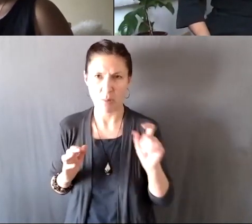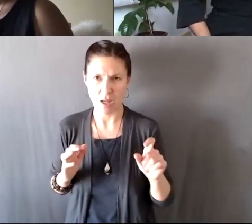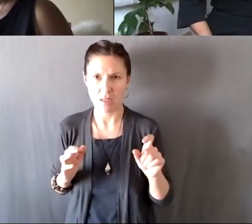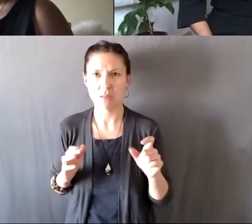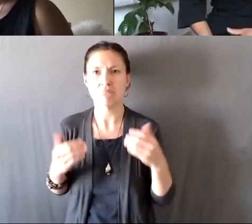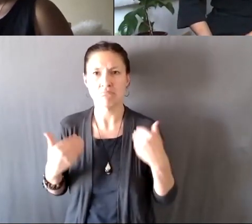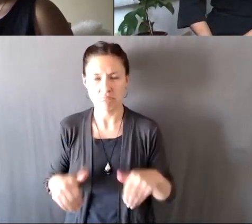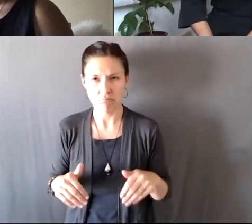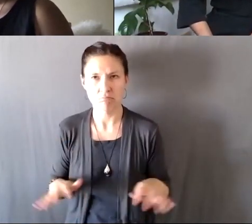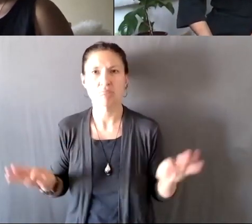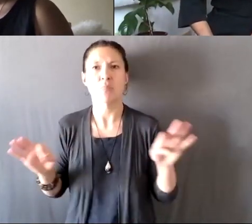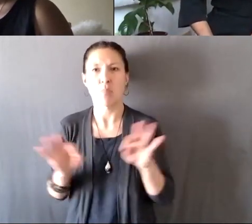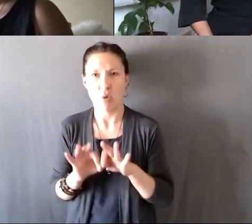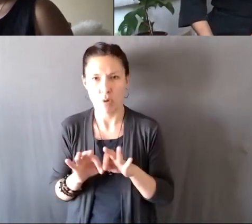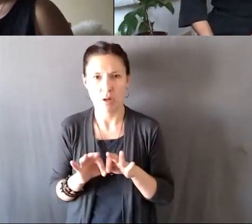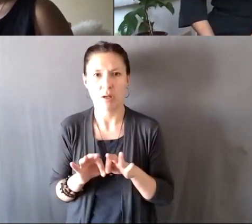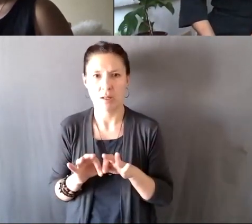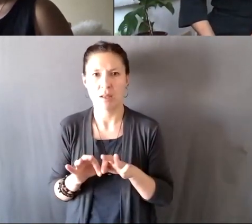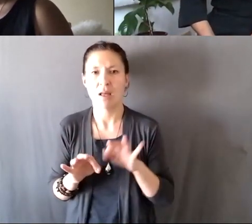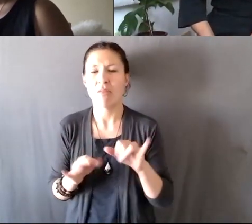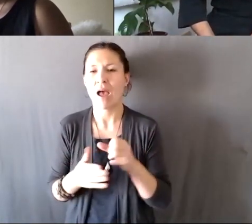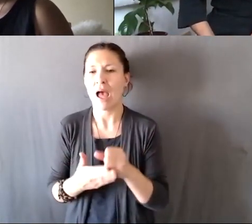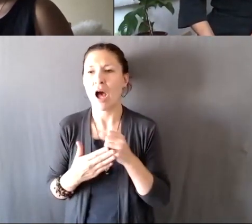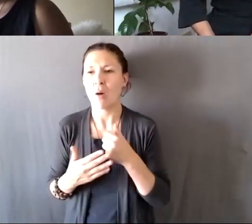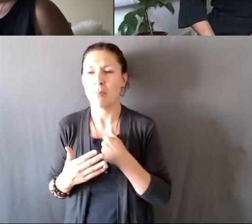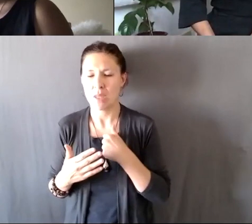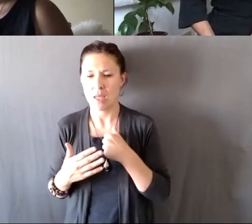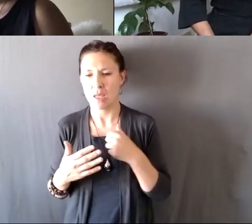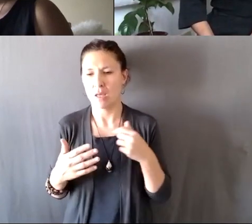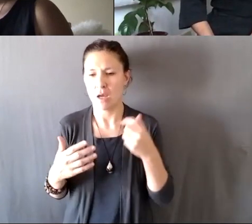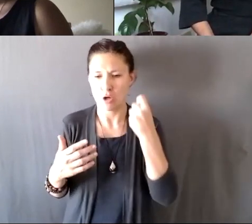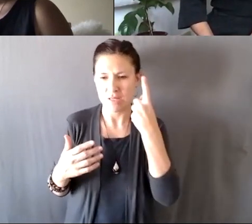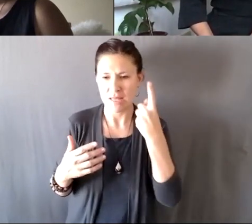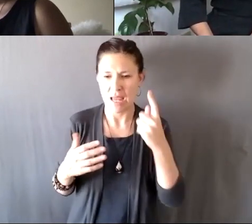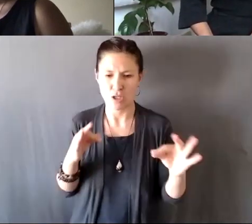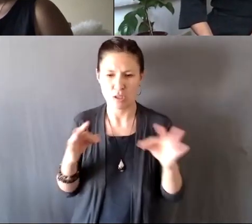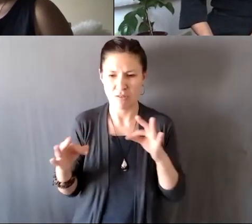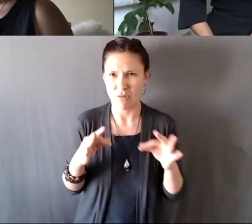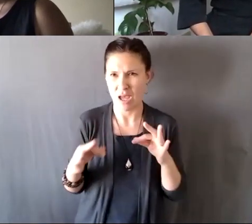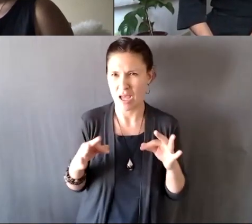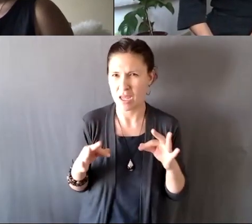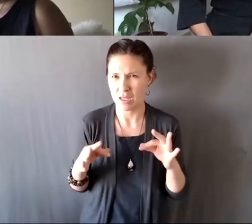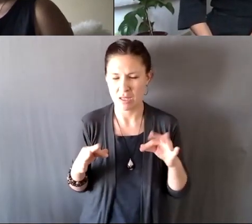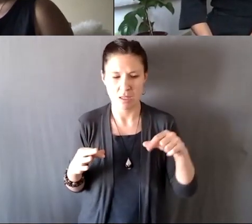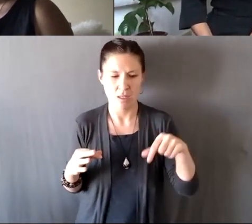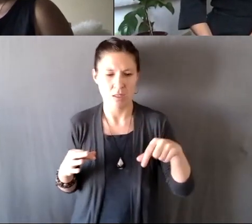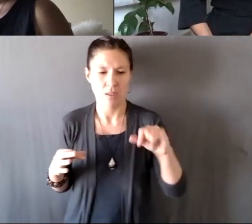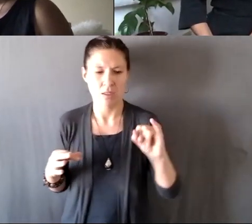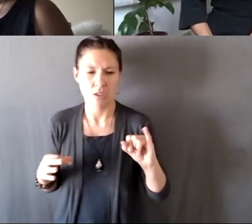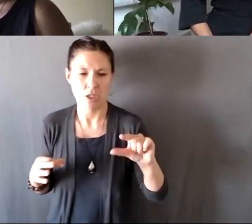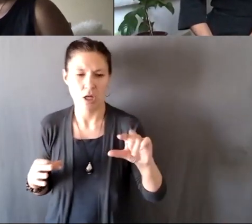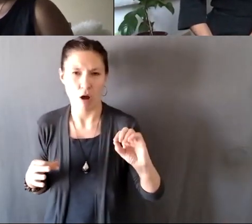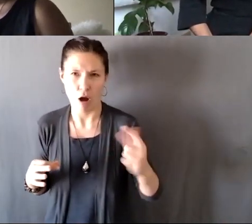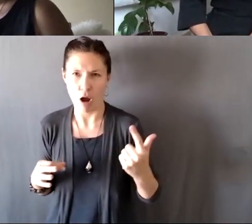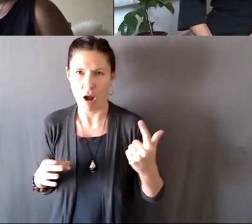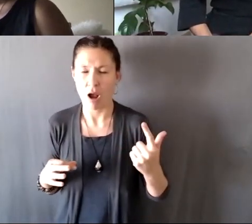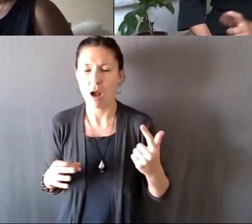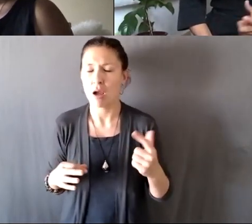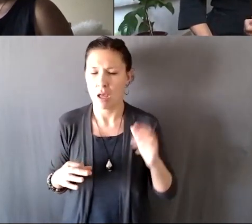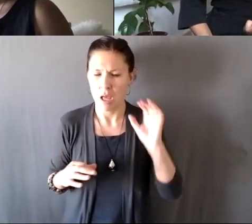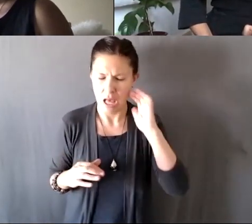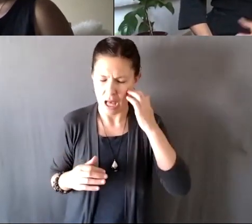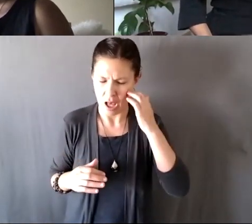integral in redefining Qigong as a feminine practice, learning to listen to our bodies and to